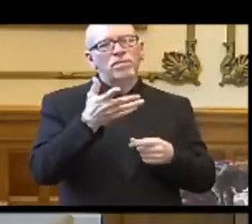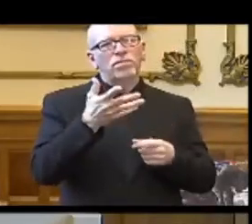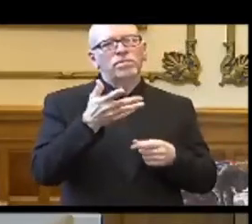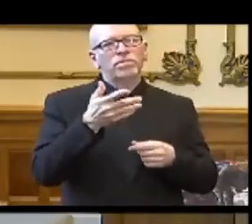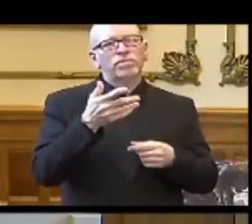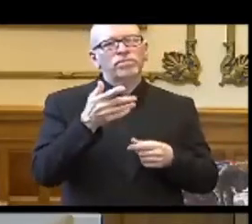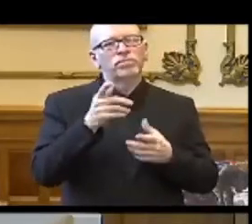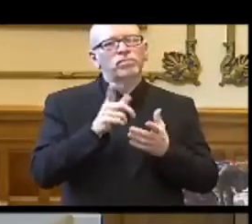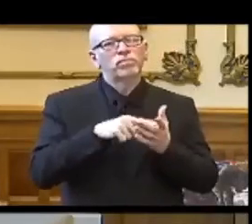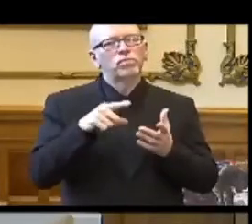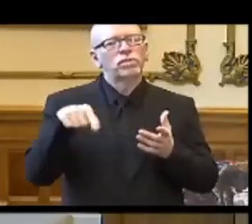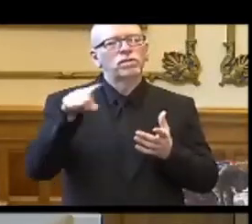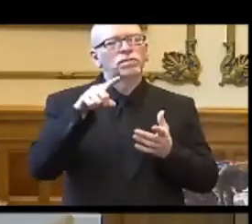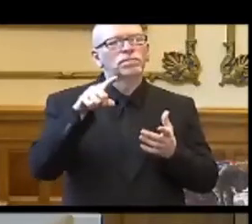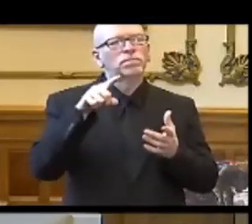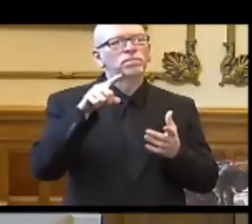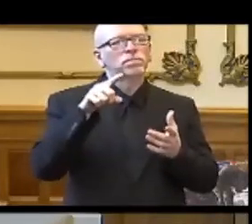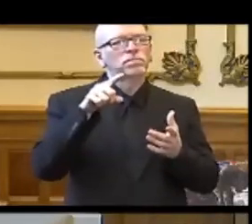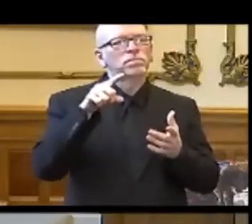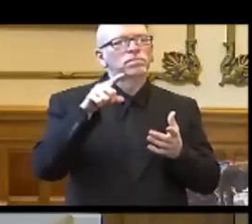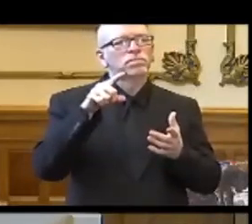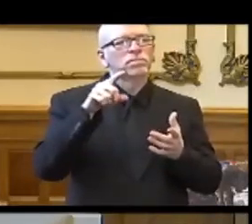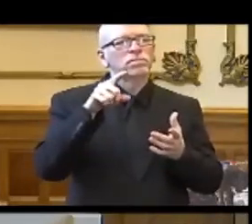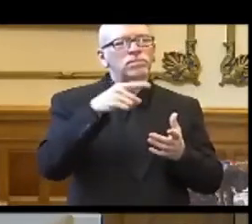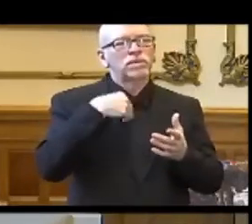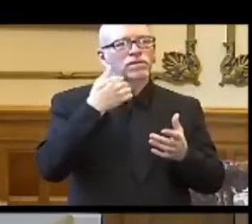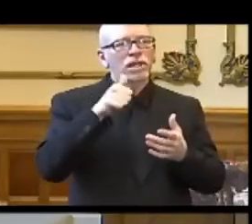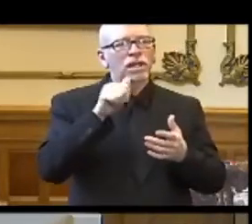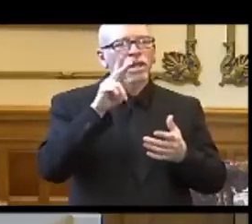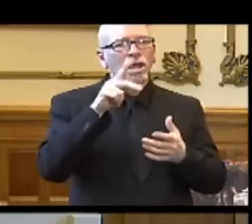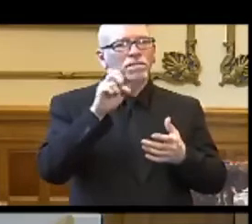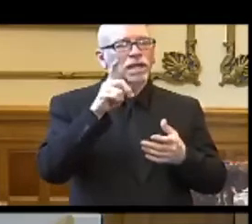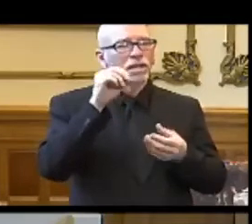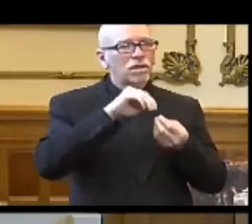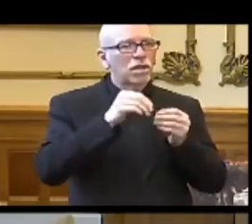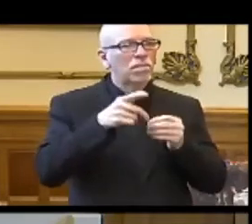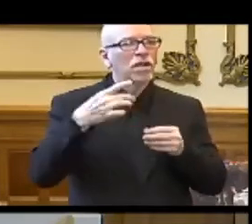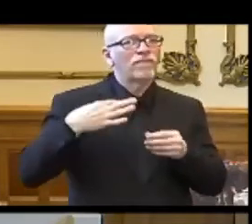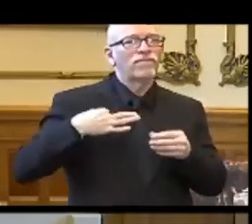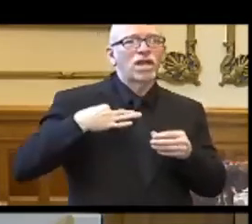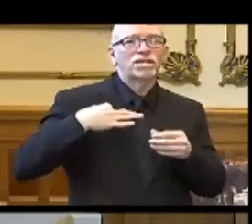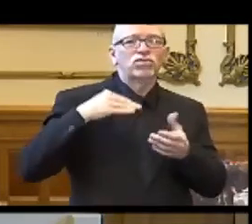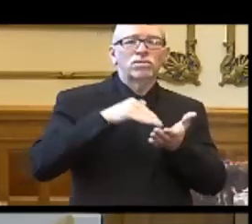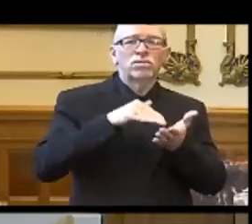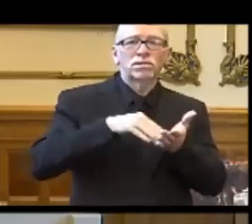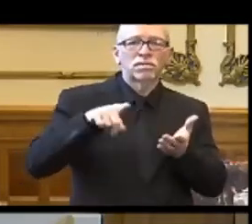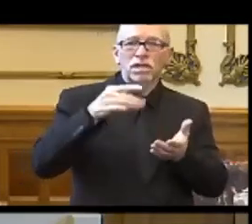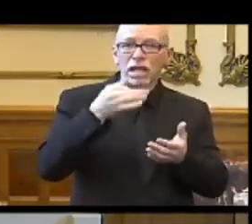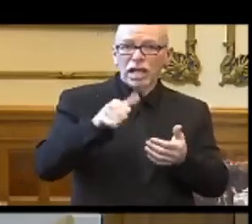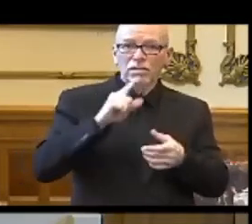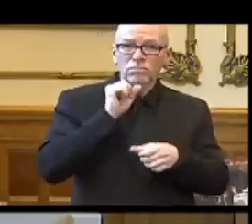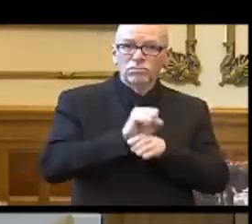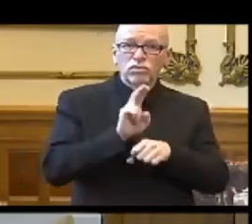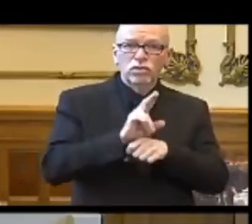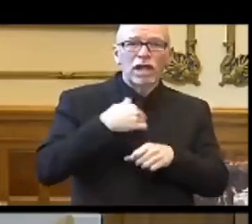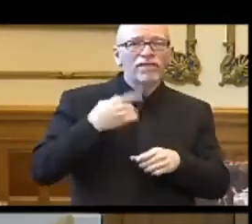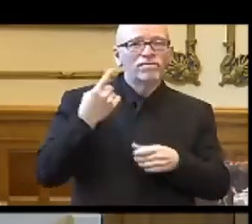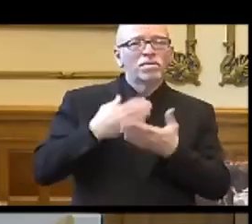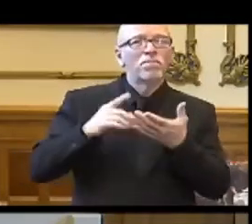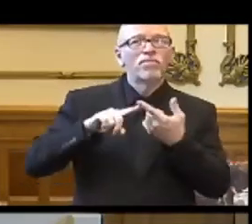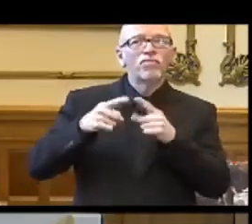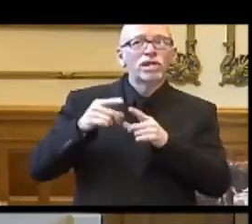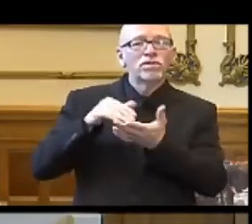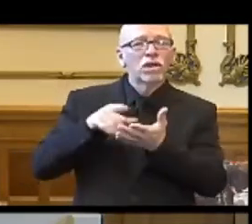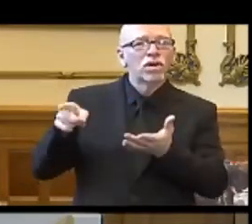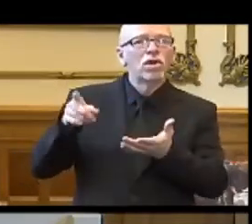those volunteer clinicians are doing. If we have updated numbers and if any of them were actually deployed. I talked to a couple friends who signed up, but then